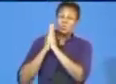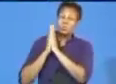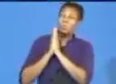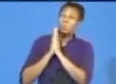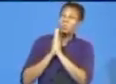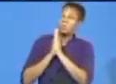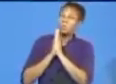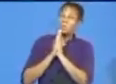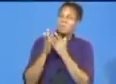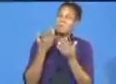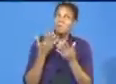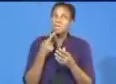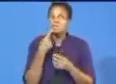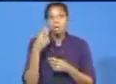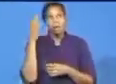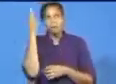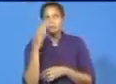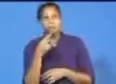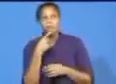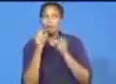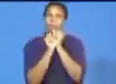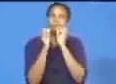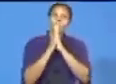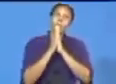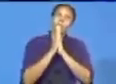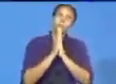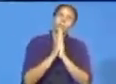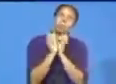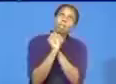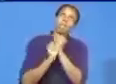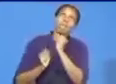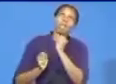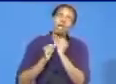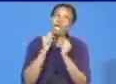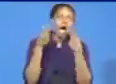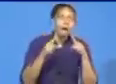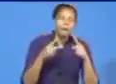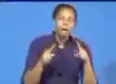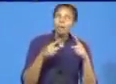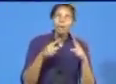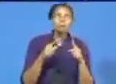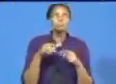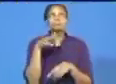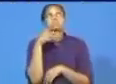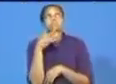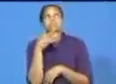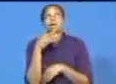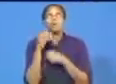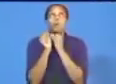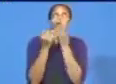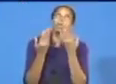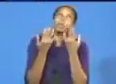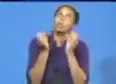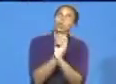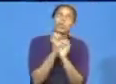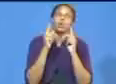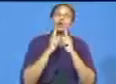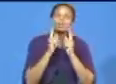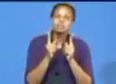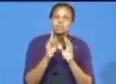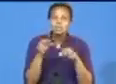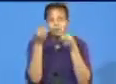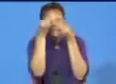Maybe you said, preacher, I've been praying about this thing and it ain't happening. I've been praying about this thing and there's no answer. Can I tell you, there's